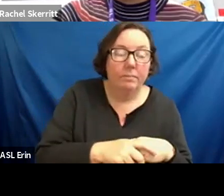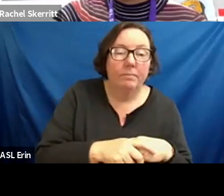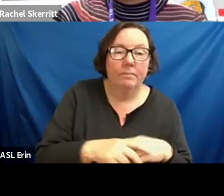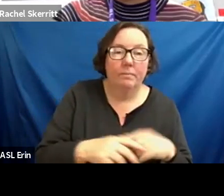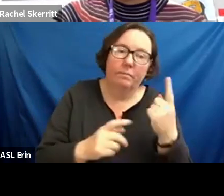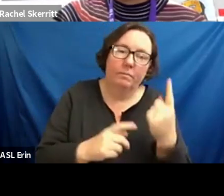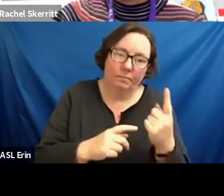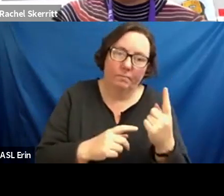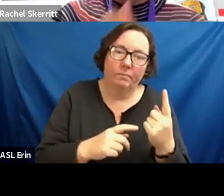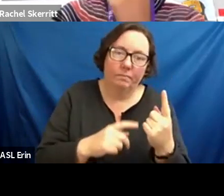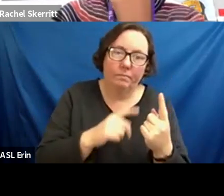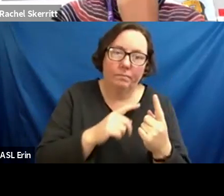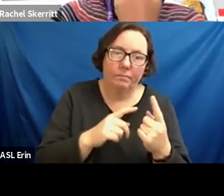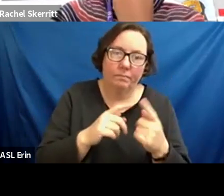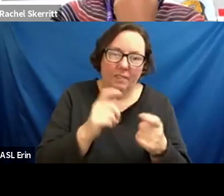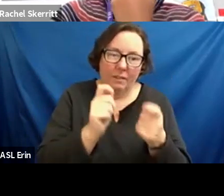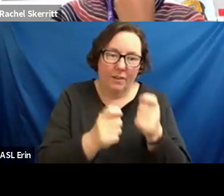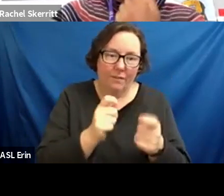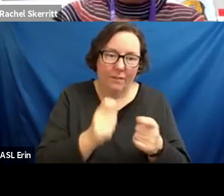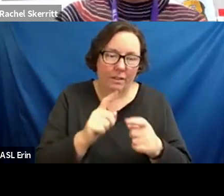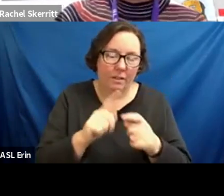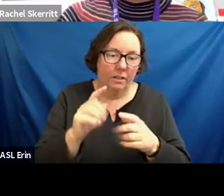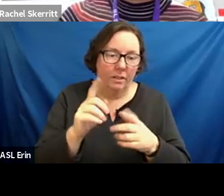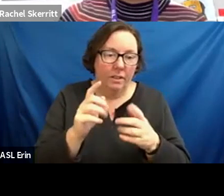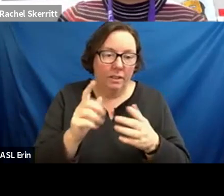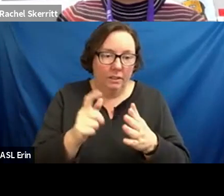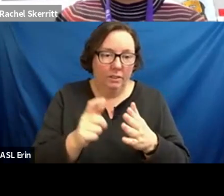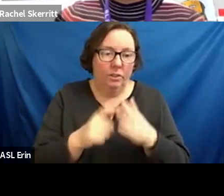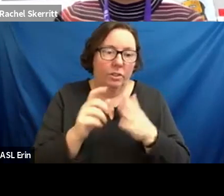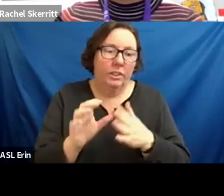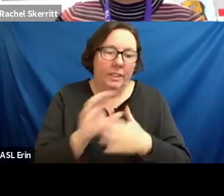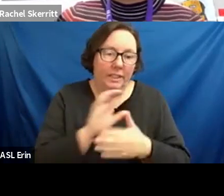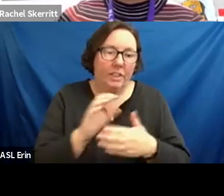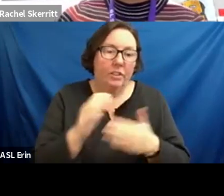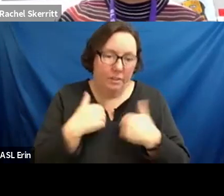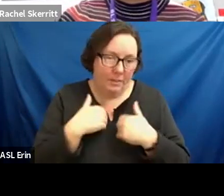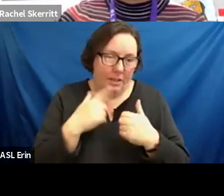the refinements to the criteria we started as a working group.